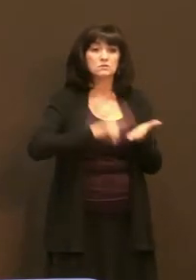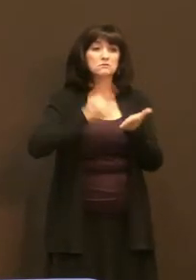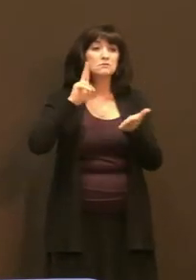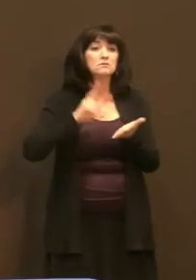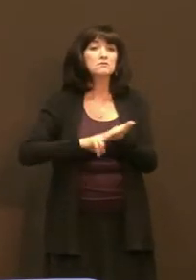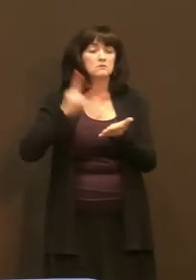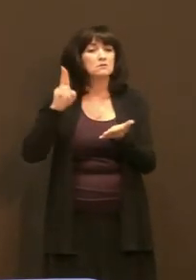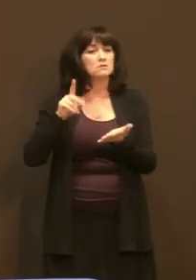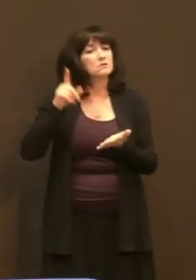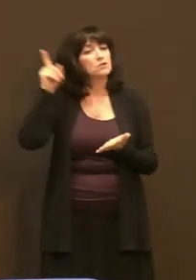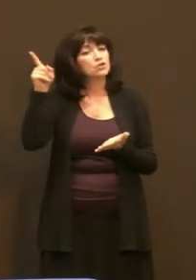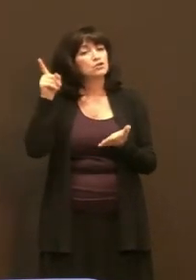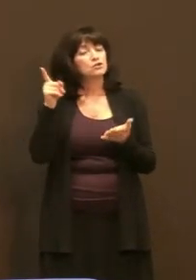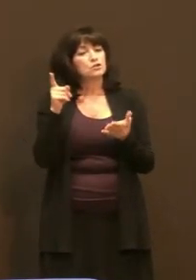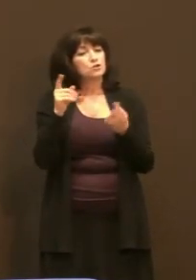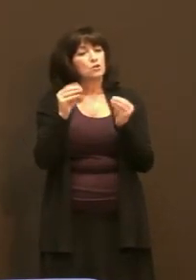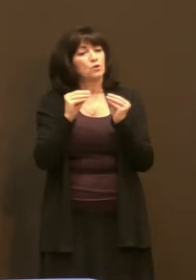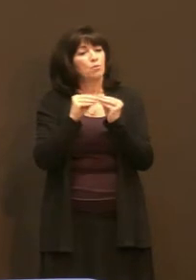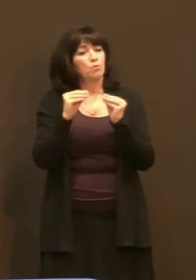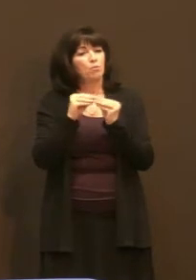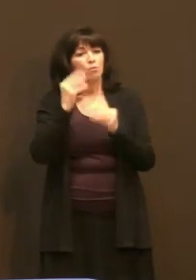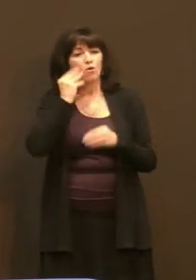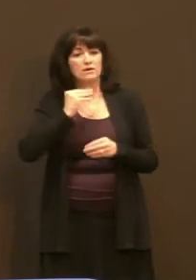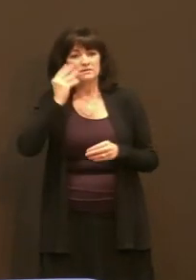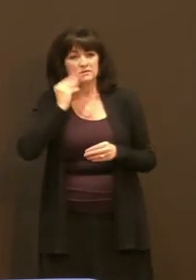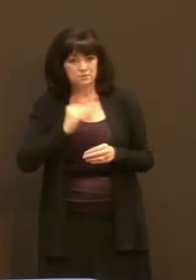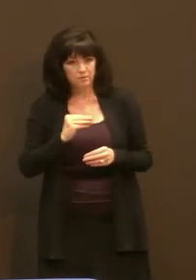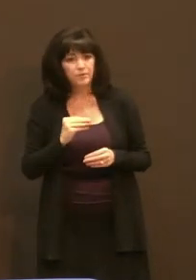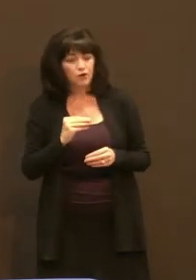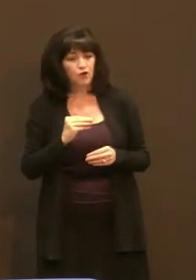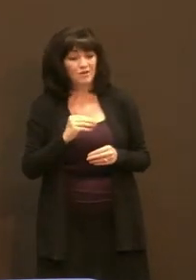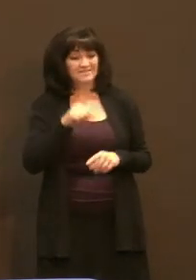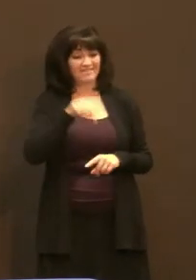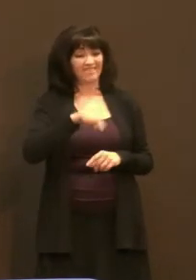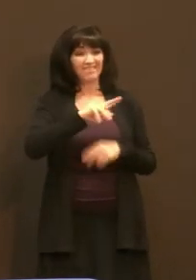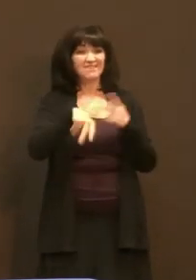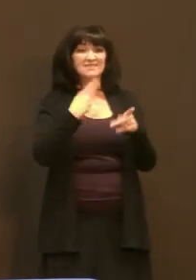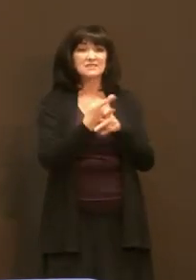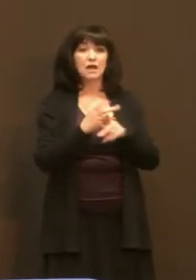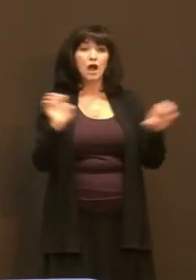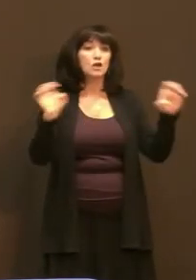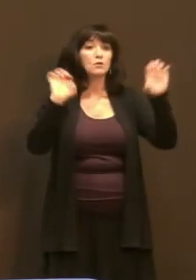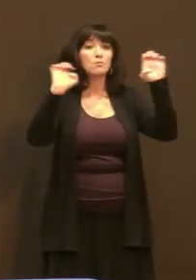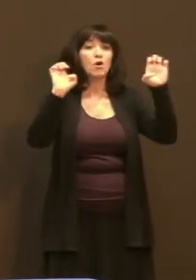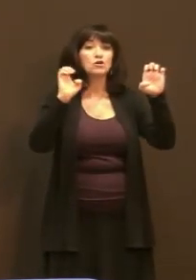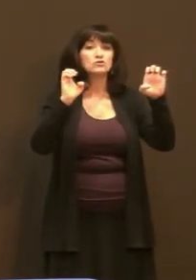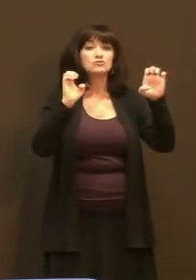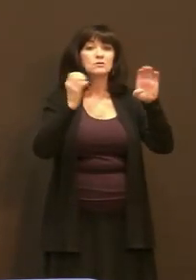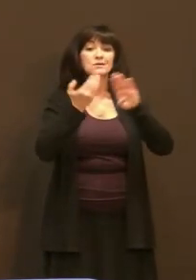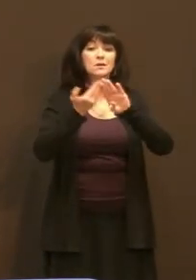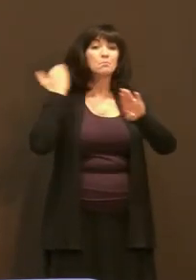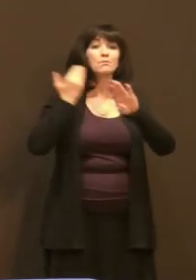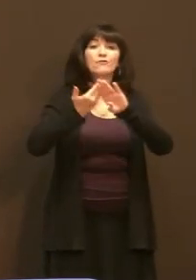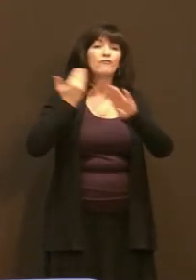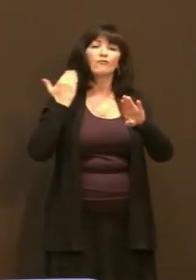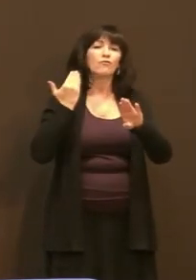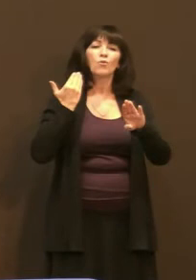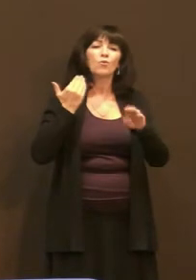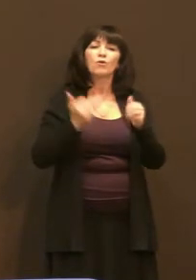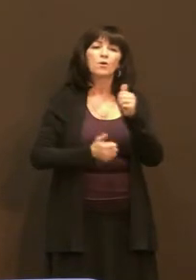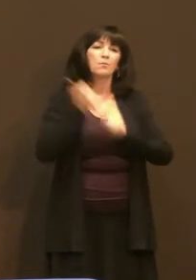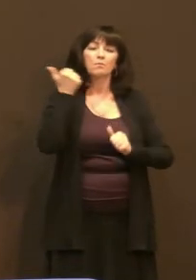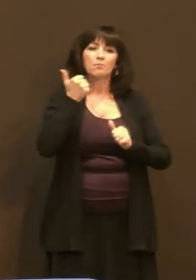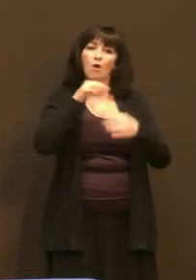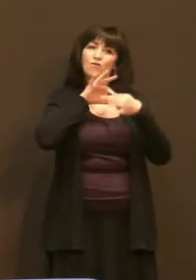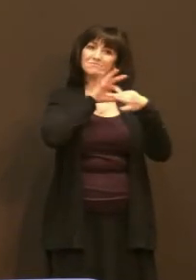it. This is a different kind of an emergency than we've had in terms of tornadoes and hurricanes